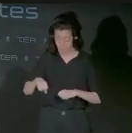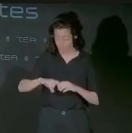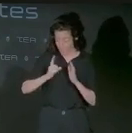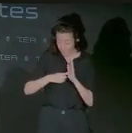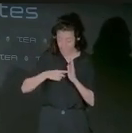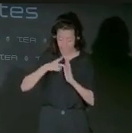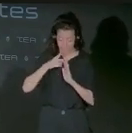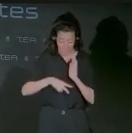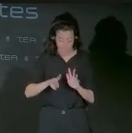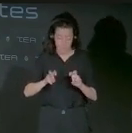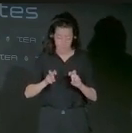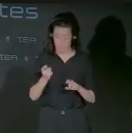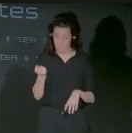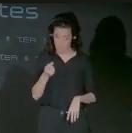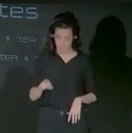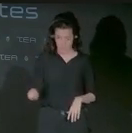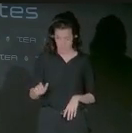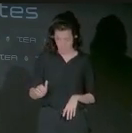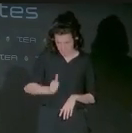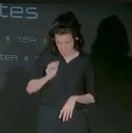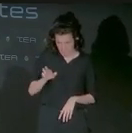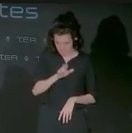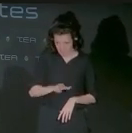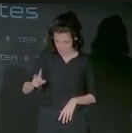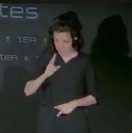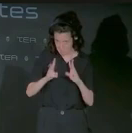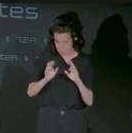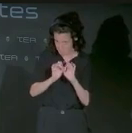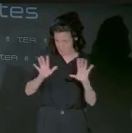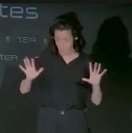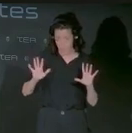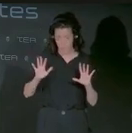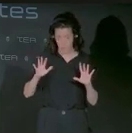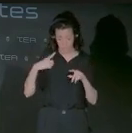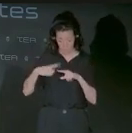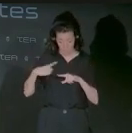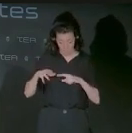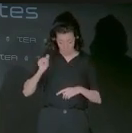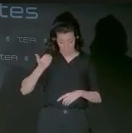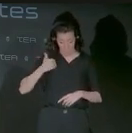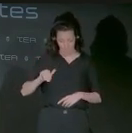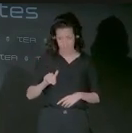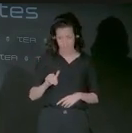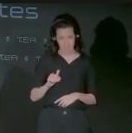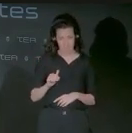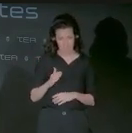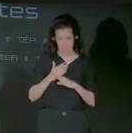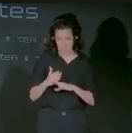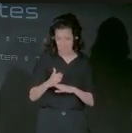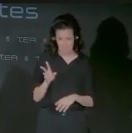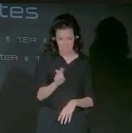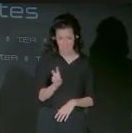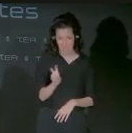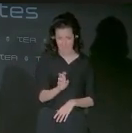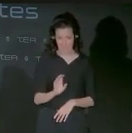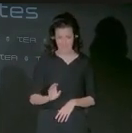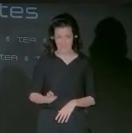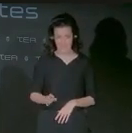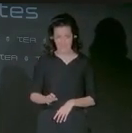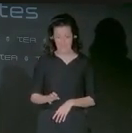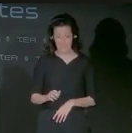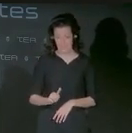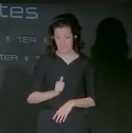it's sufficient enough. But building up on what was said today, but also yesterday, sometimes when we